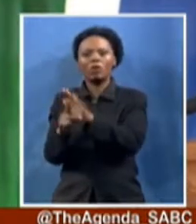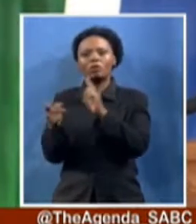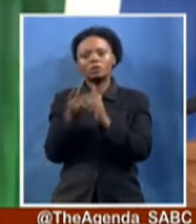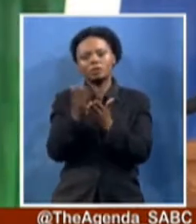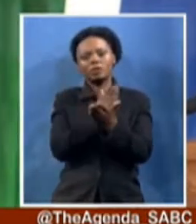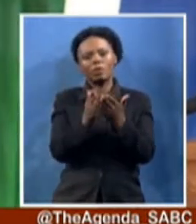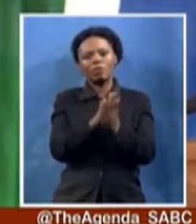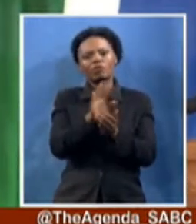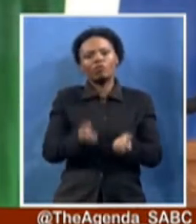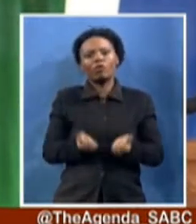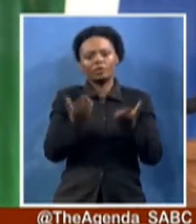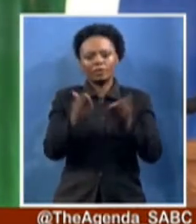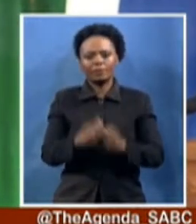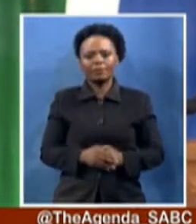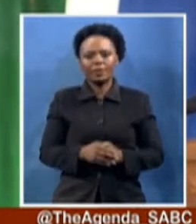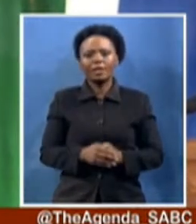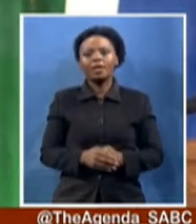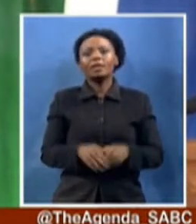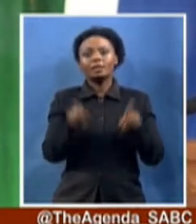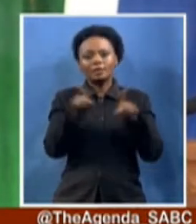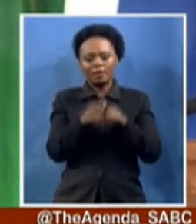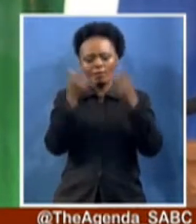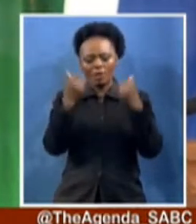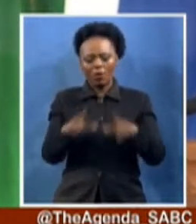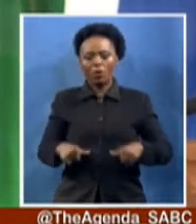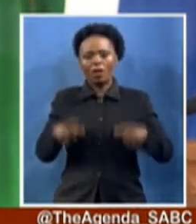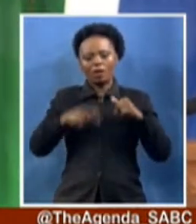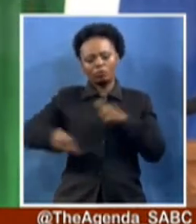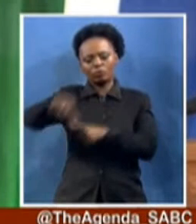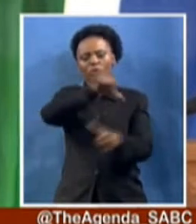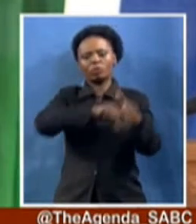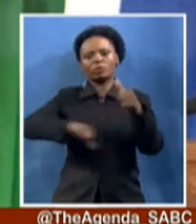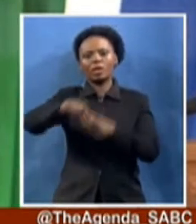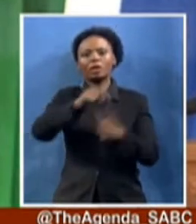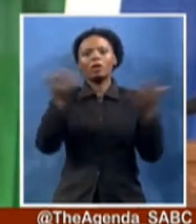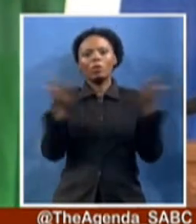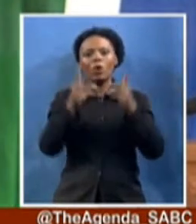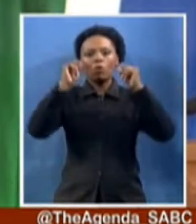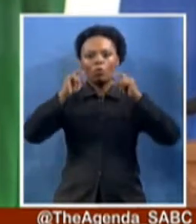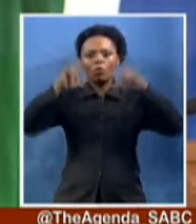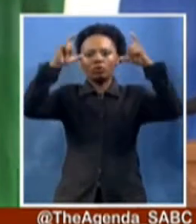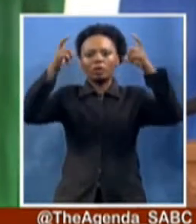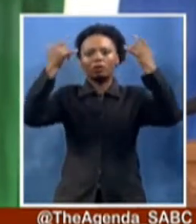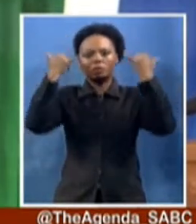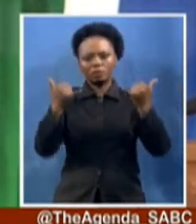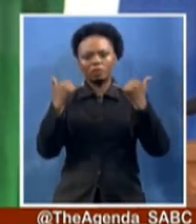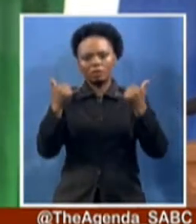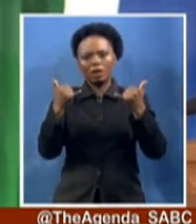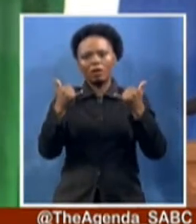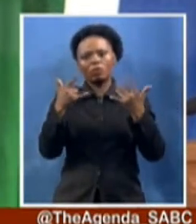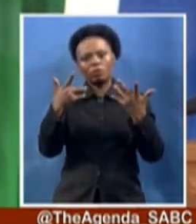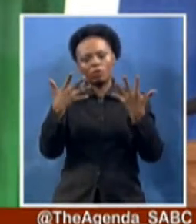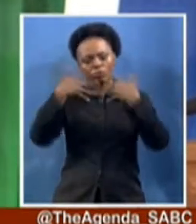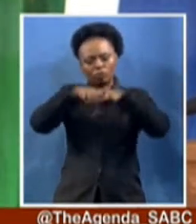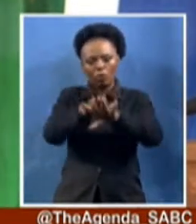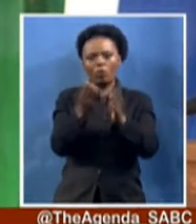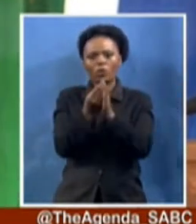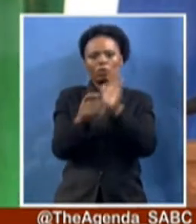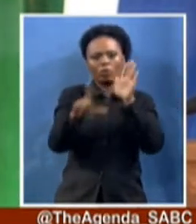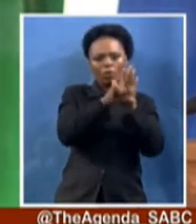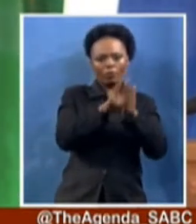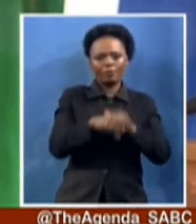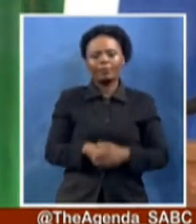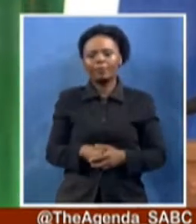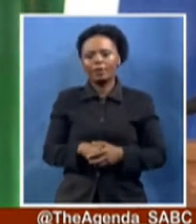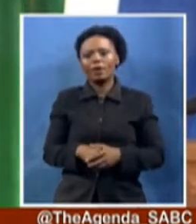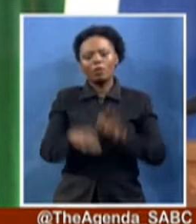in society where our consciousness overrides our compliance with the law. Program directors, as I conclude, I also